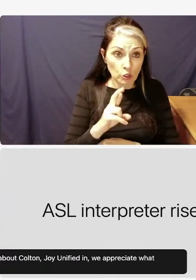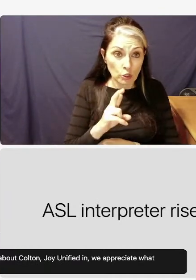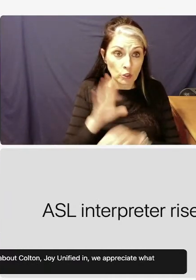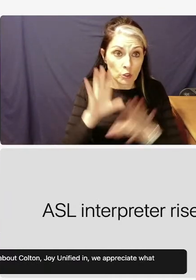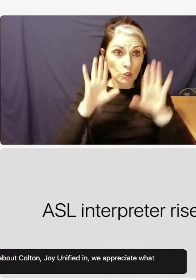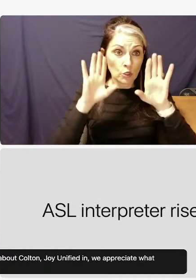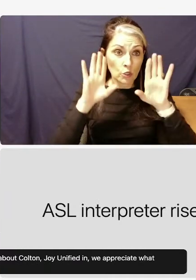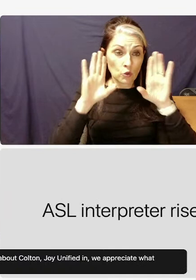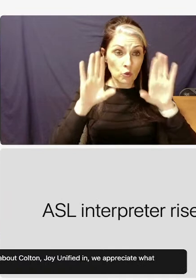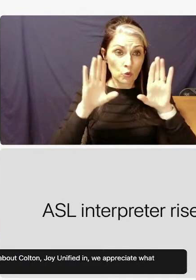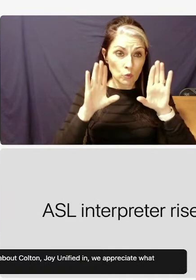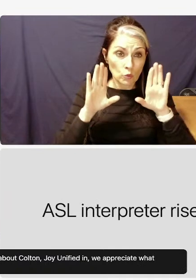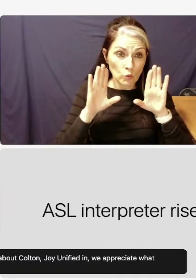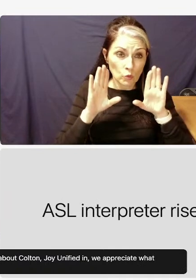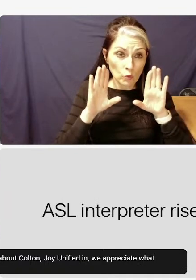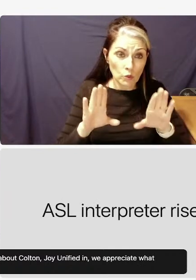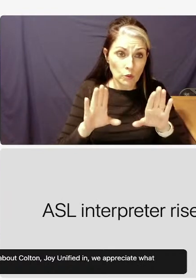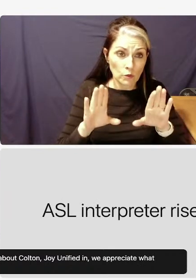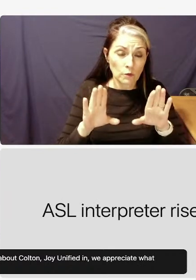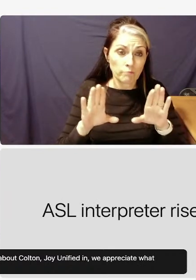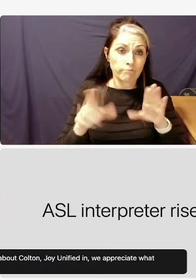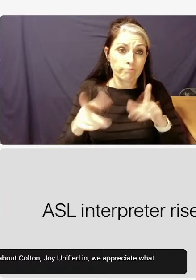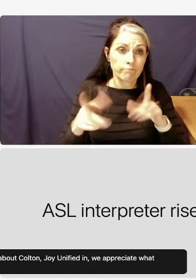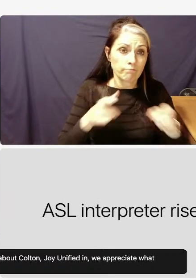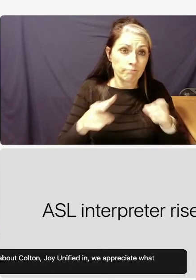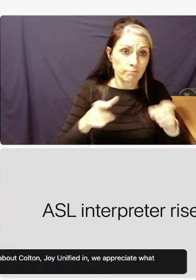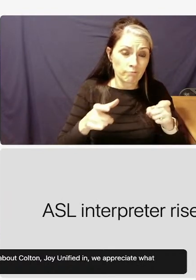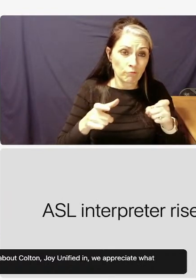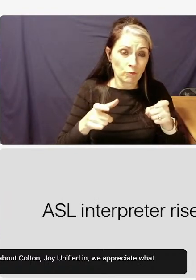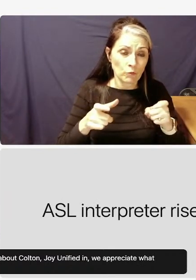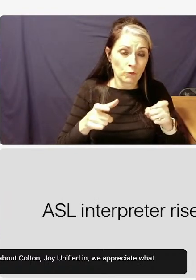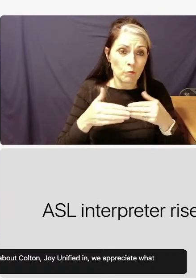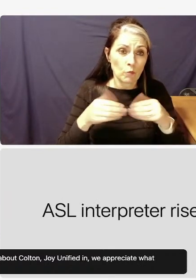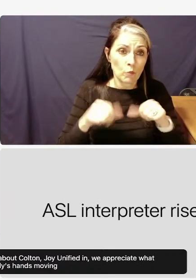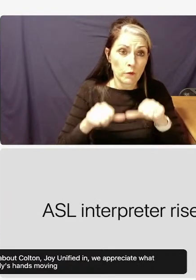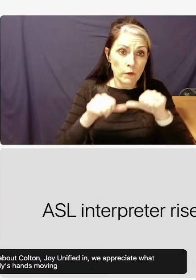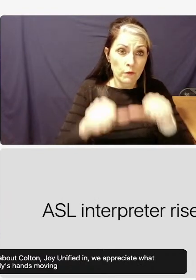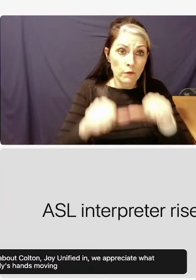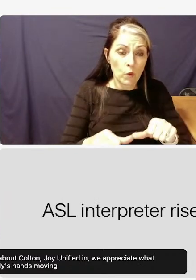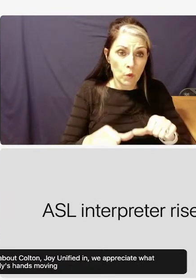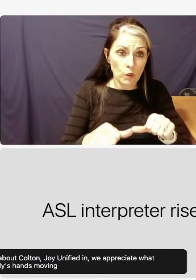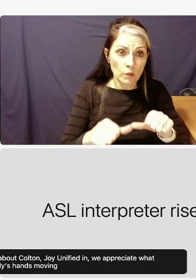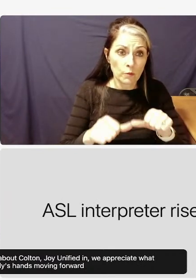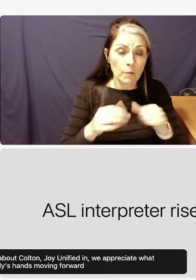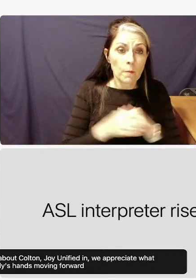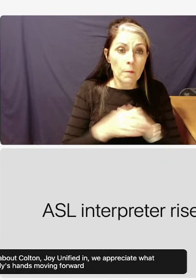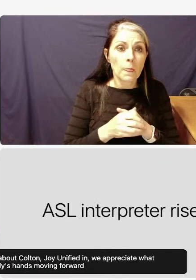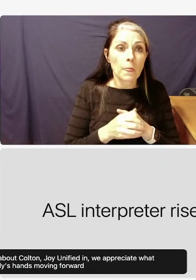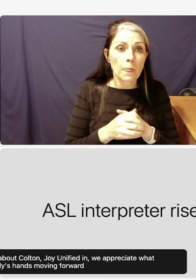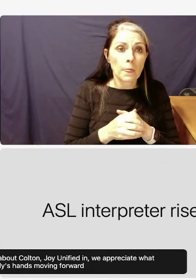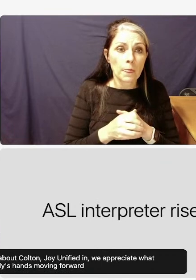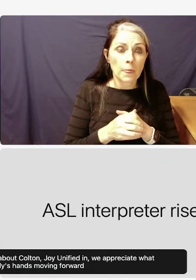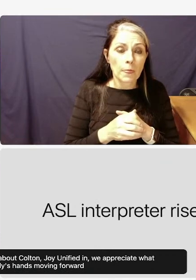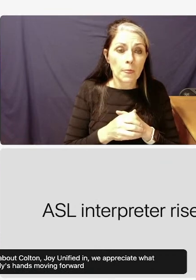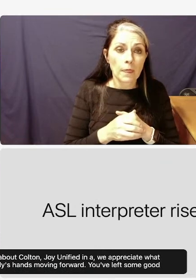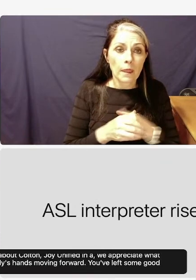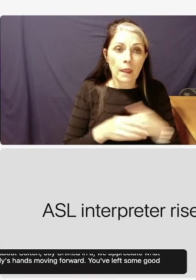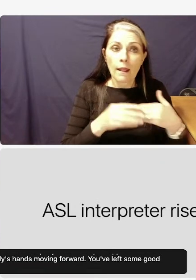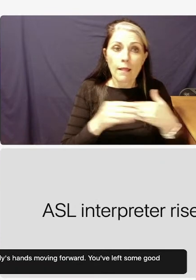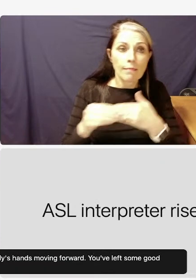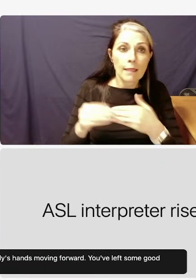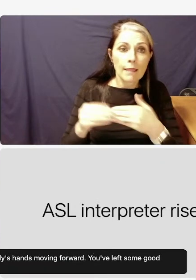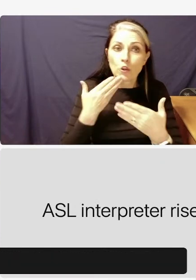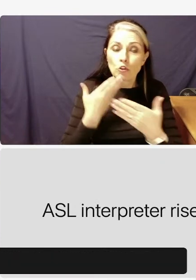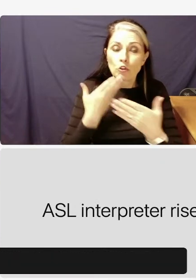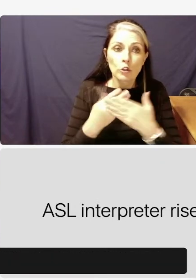hands in mr daddy's hands uh moving forward uh you've left uh some good foundations there thank you very much